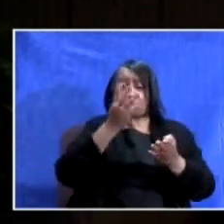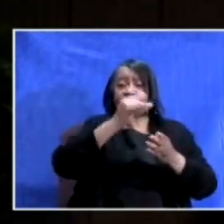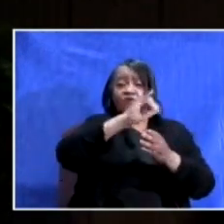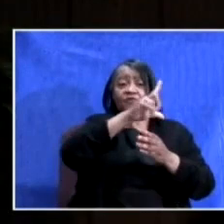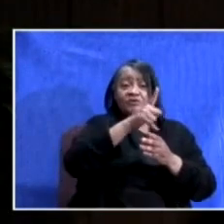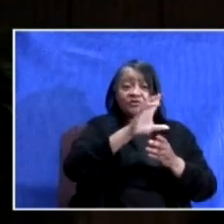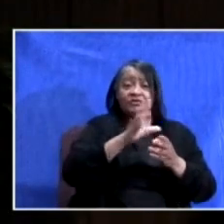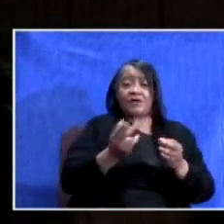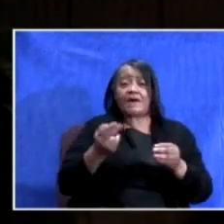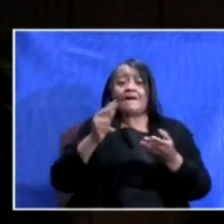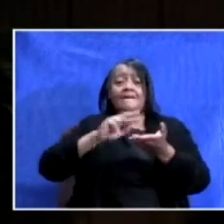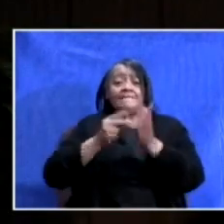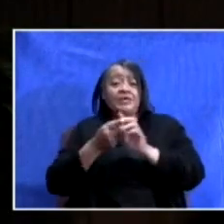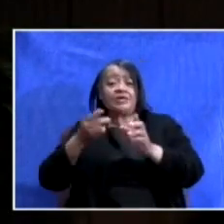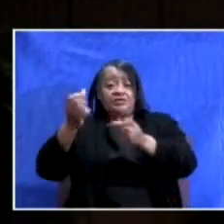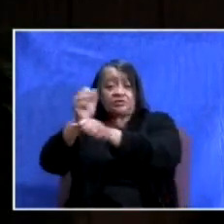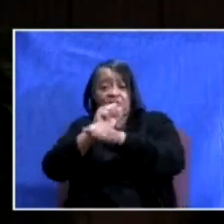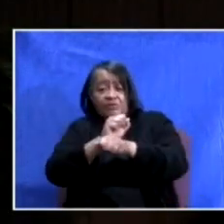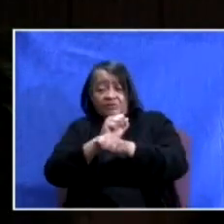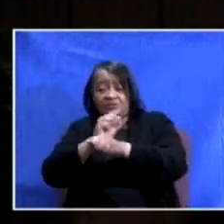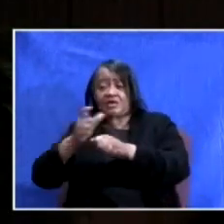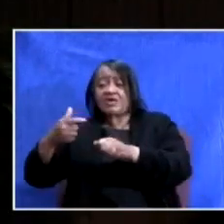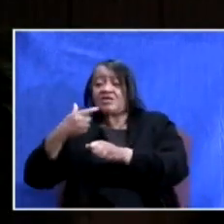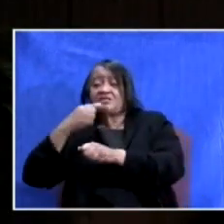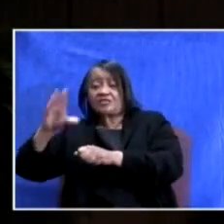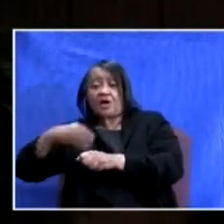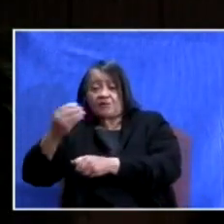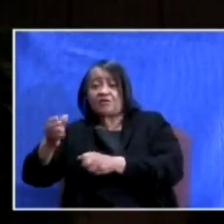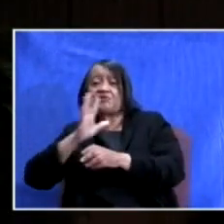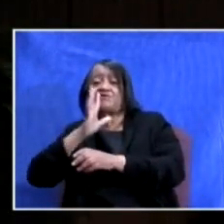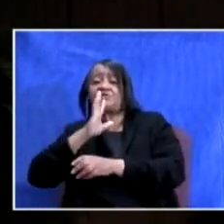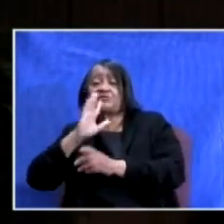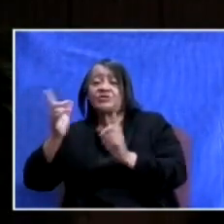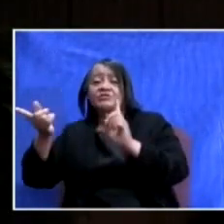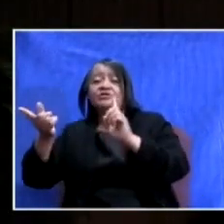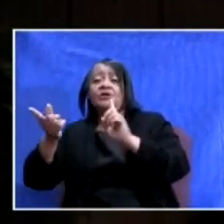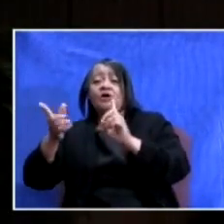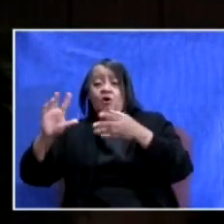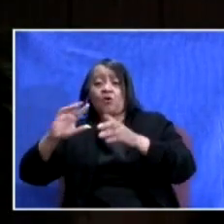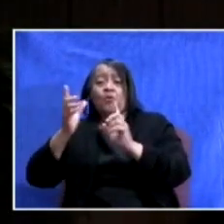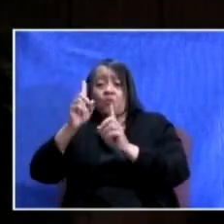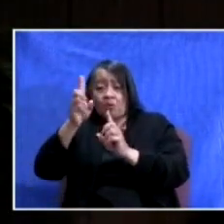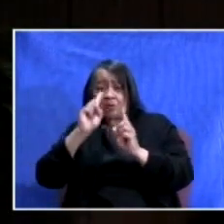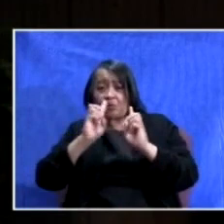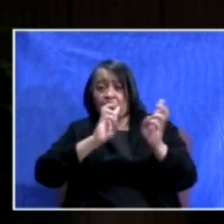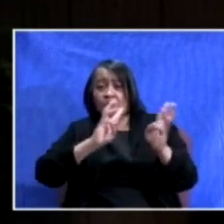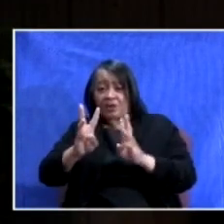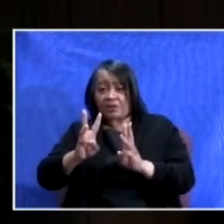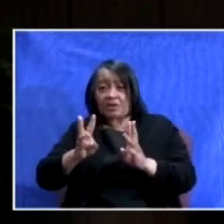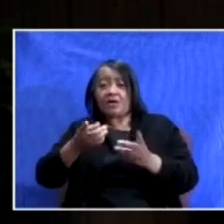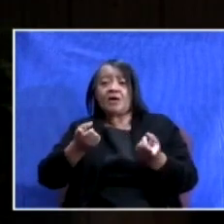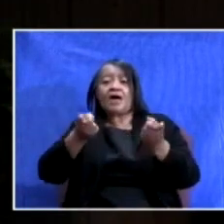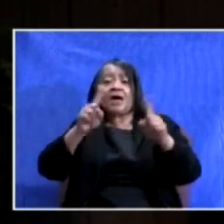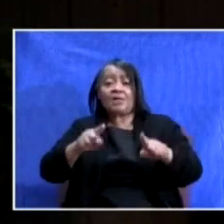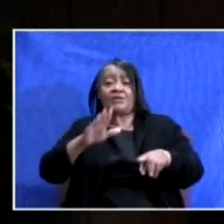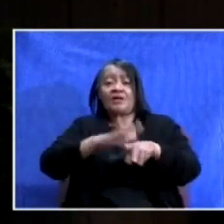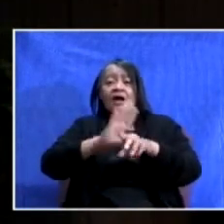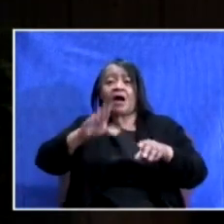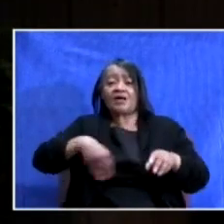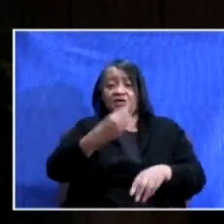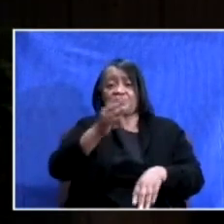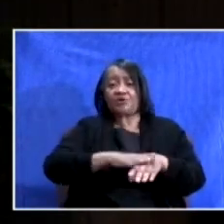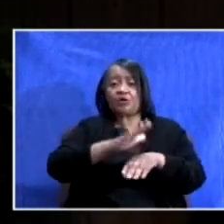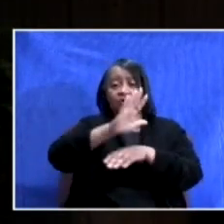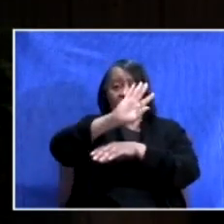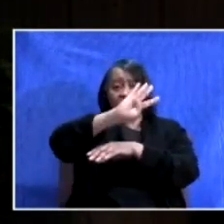told these feminists, I'll give the speech on the condition that I don't give it on July the 4th. He said, I'm only going to give it in